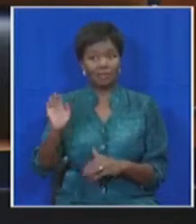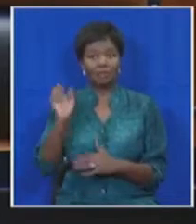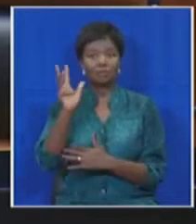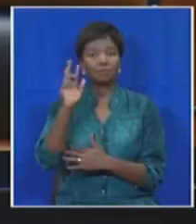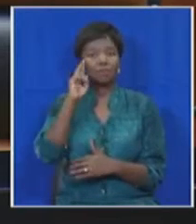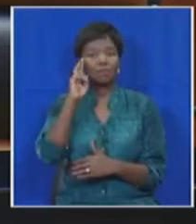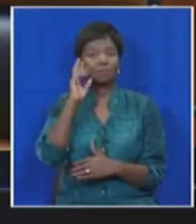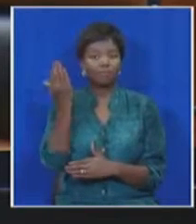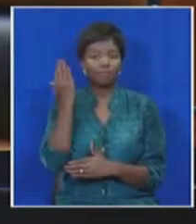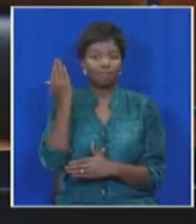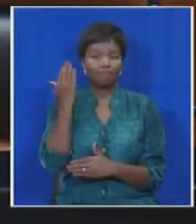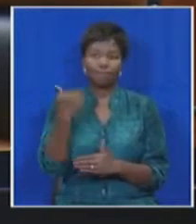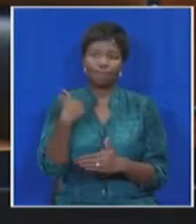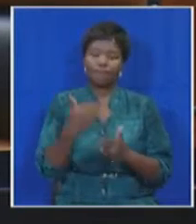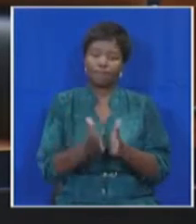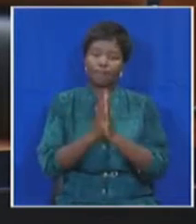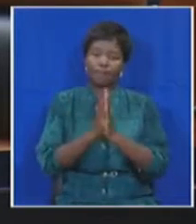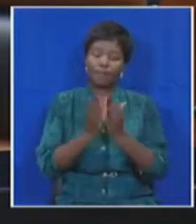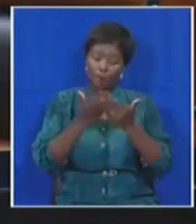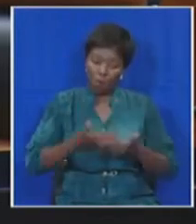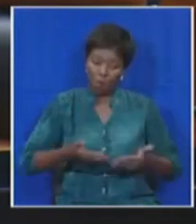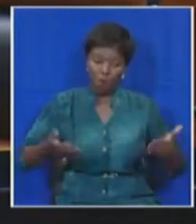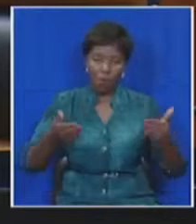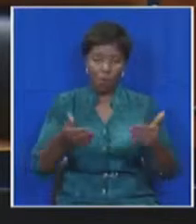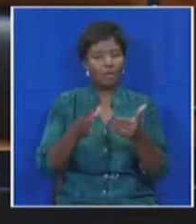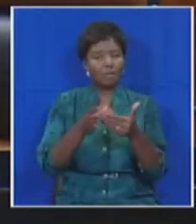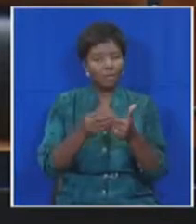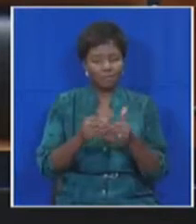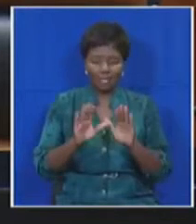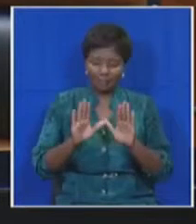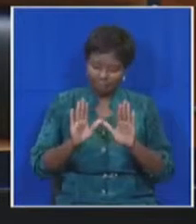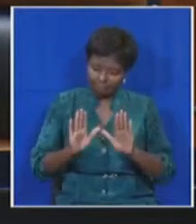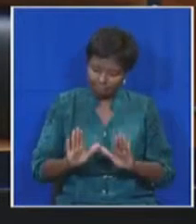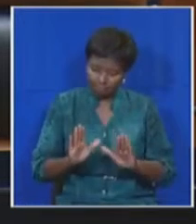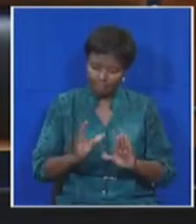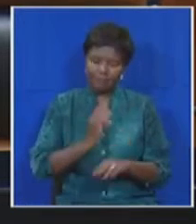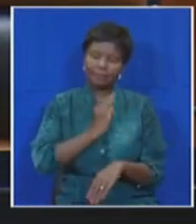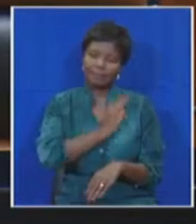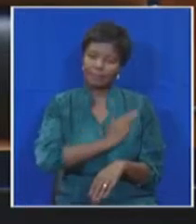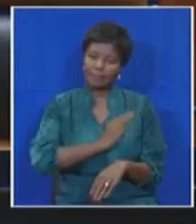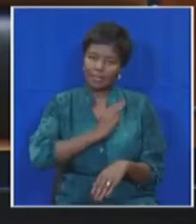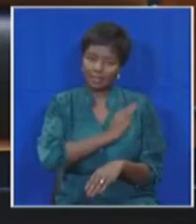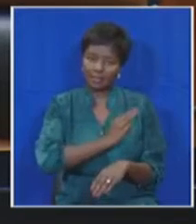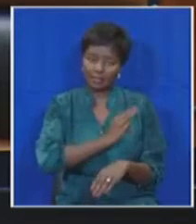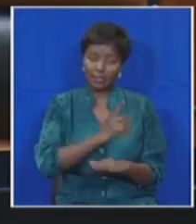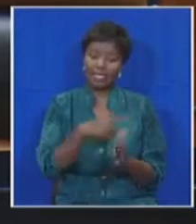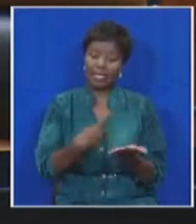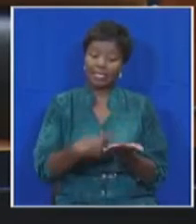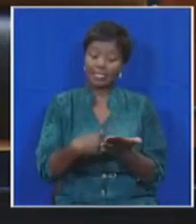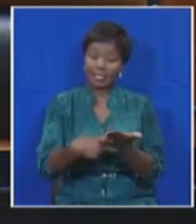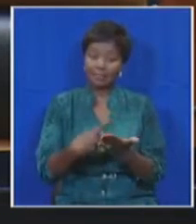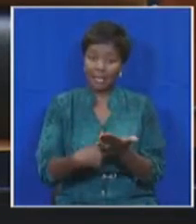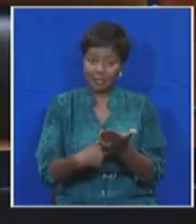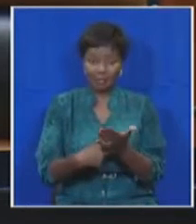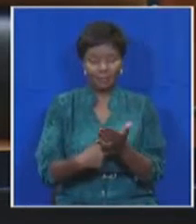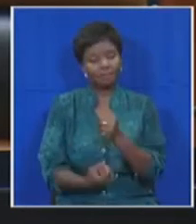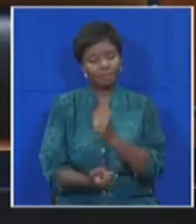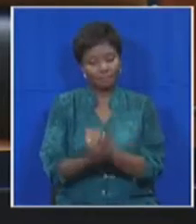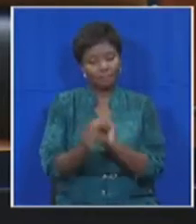would like to prevail on all of us to please allow this debate to happen with